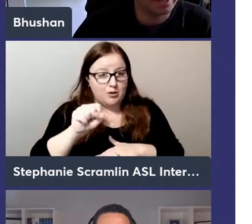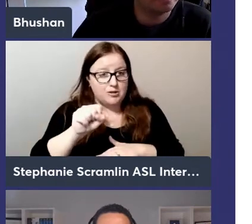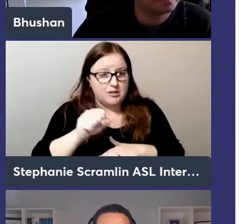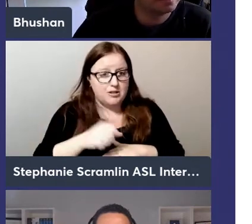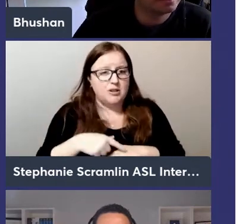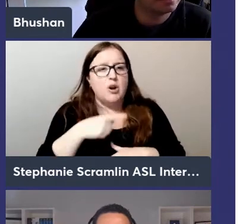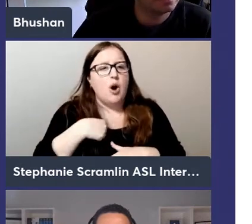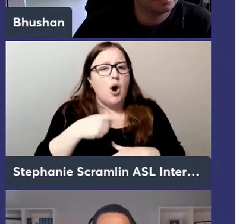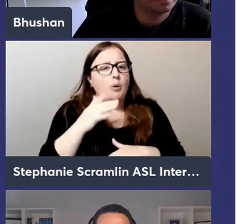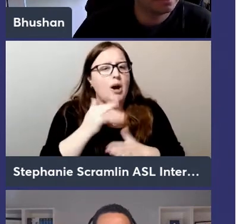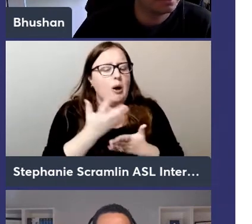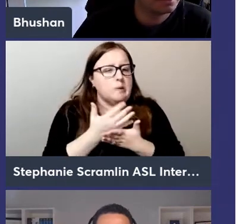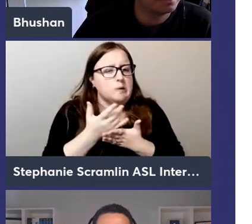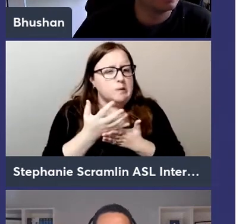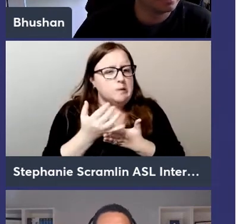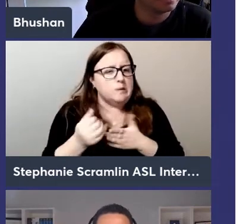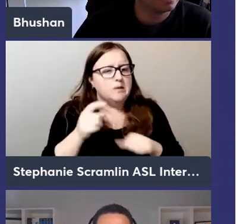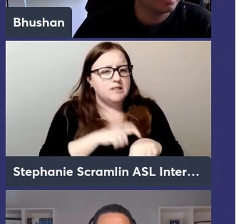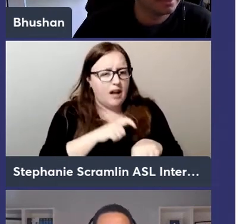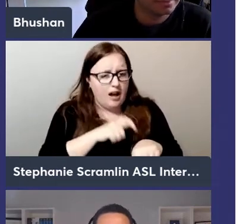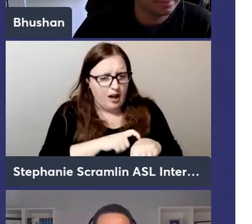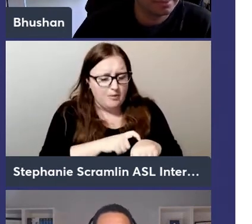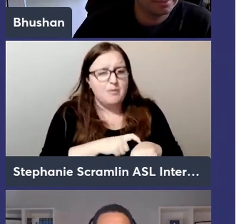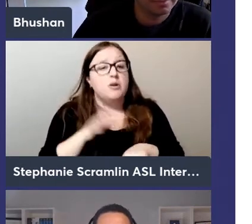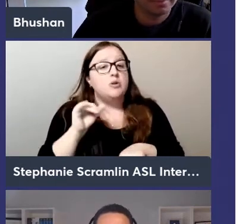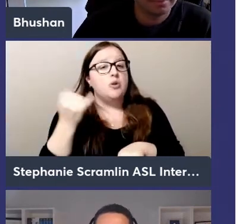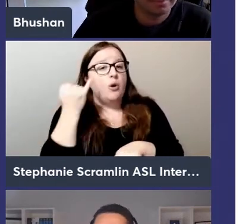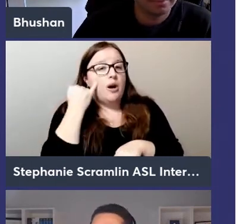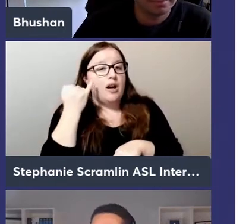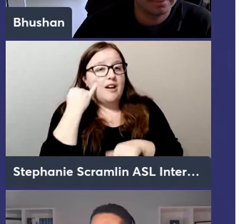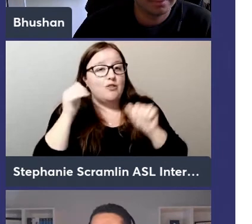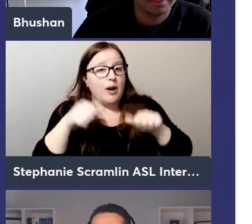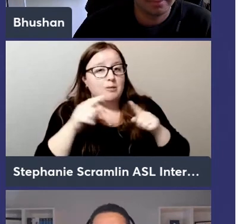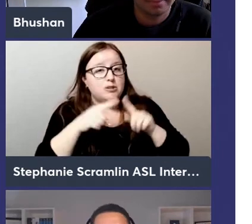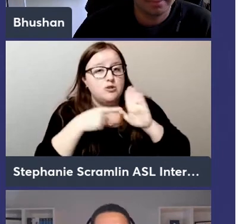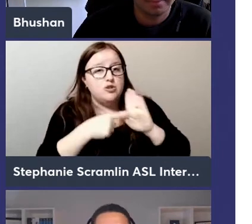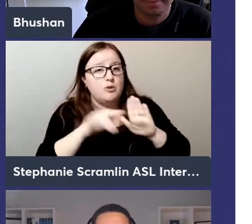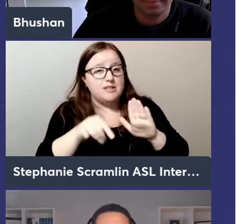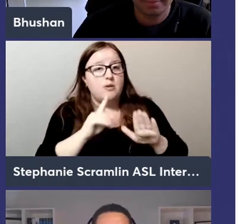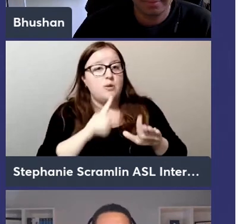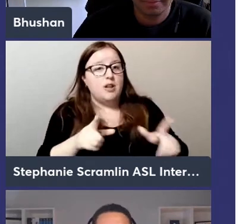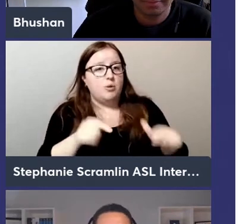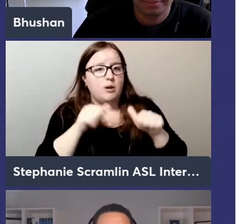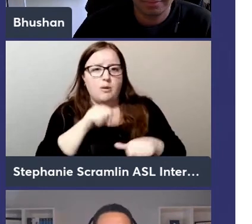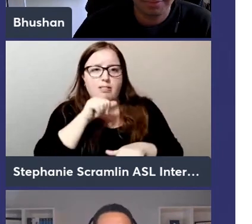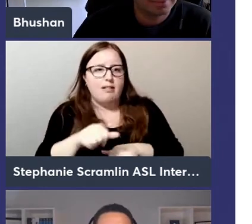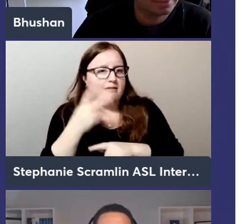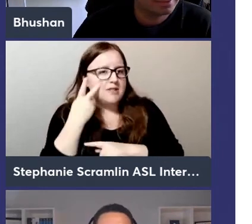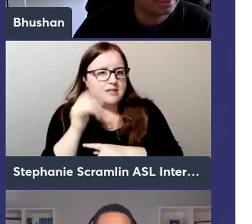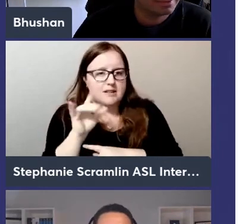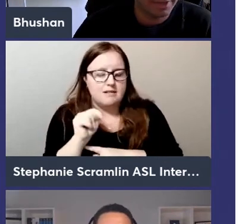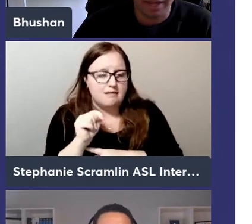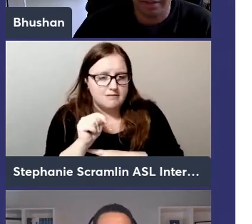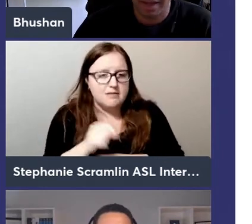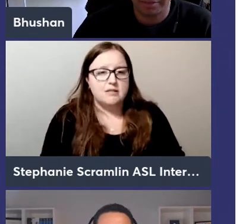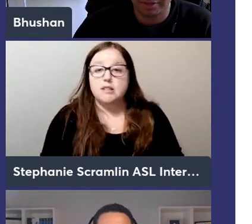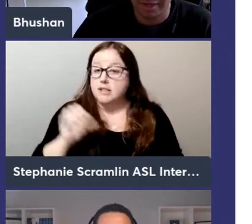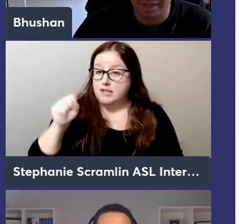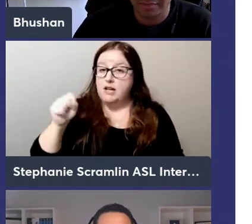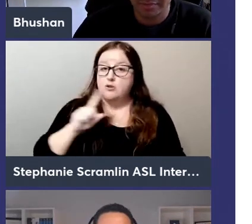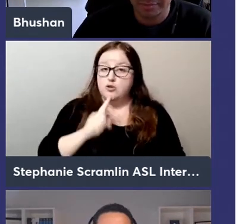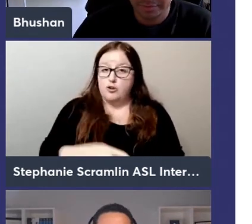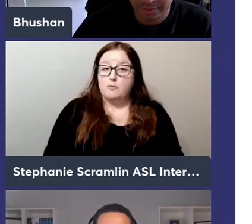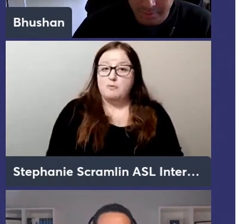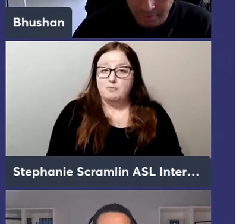are coming up on time. If you're able to show us this real quick, we'd love to see it. Yeah,